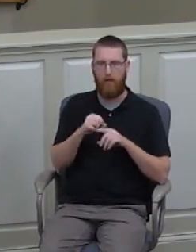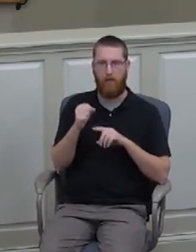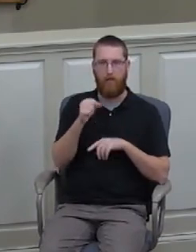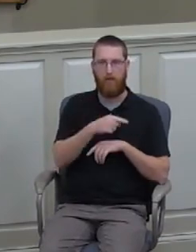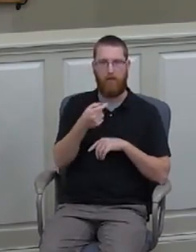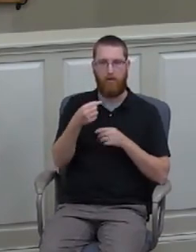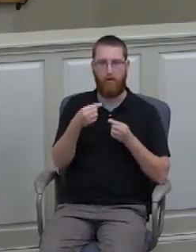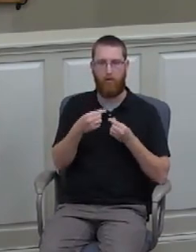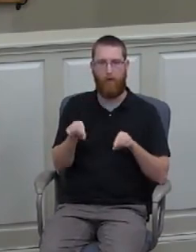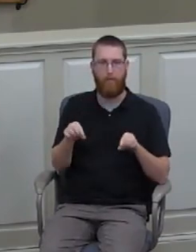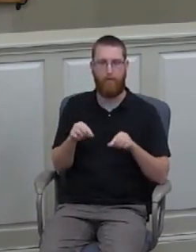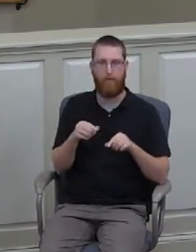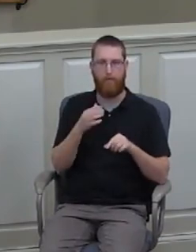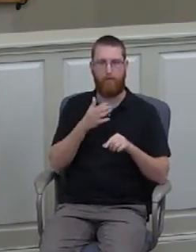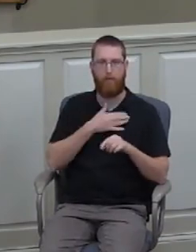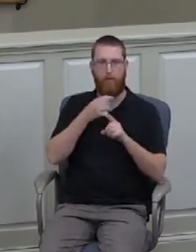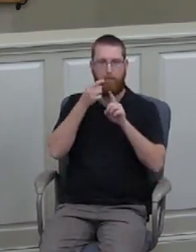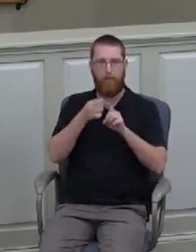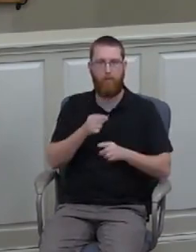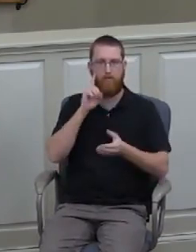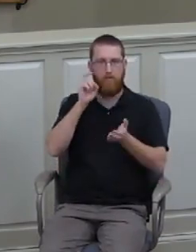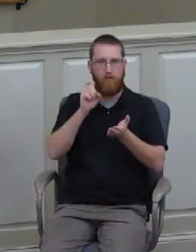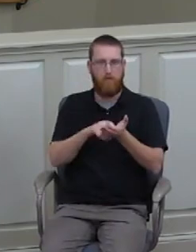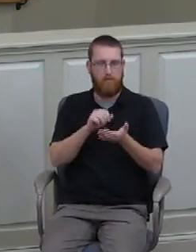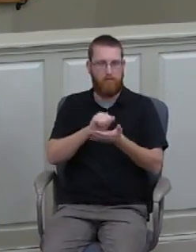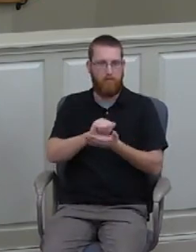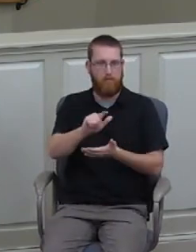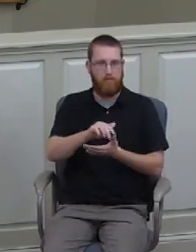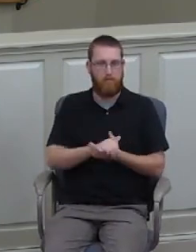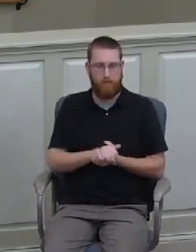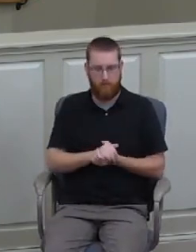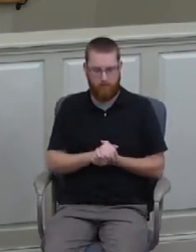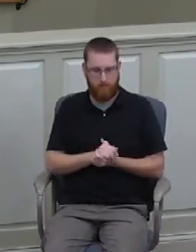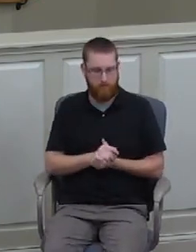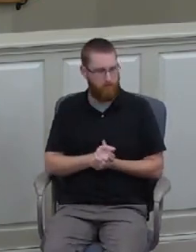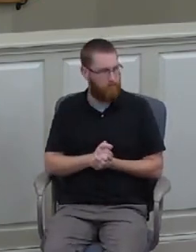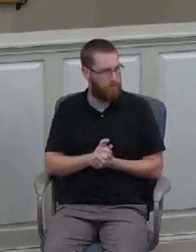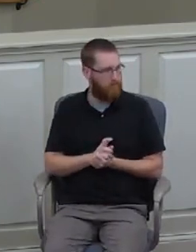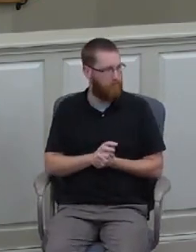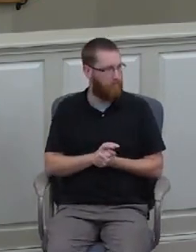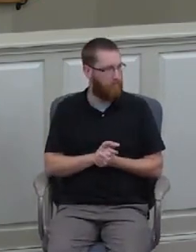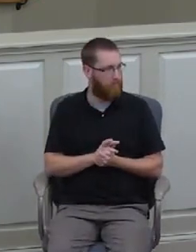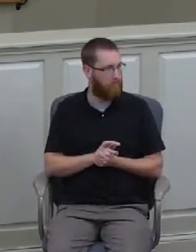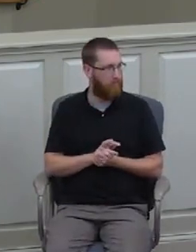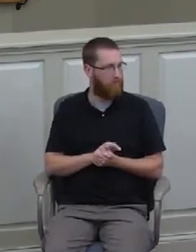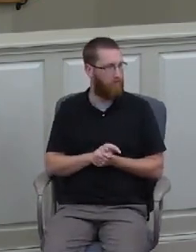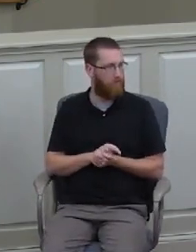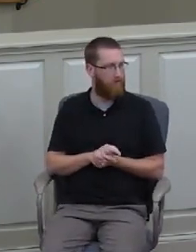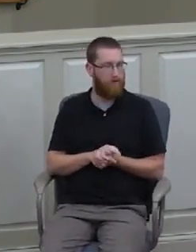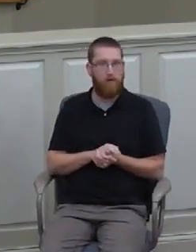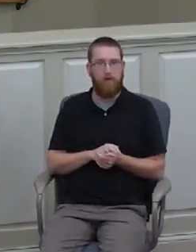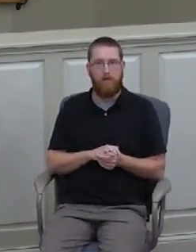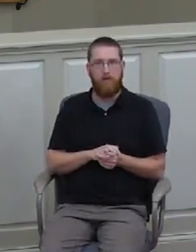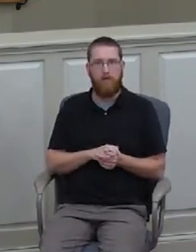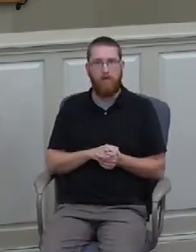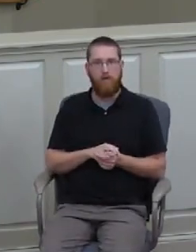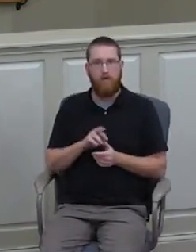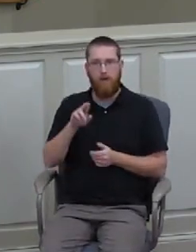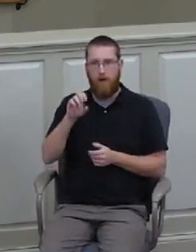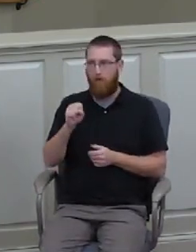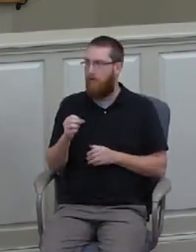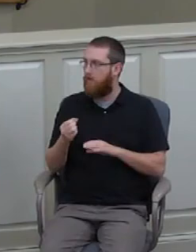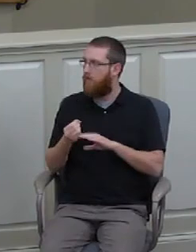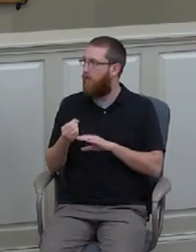just points that happened. No, those are good edits. Thank you. Yeah. So going back into the document, you